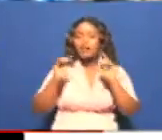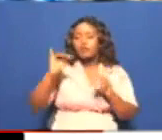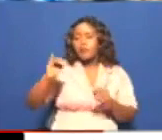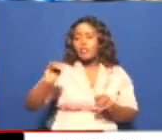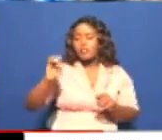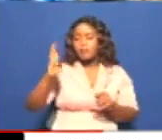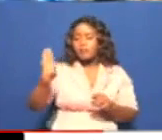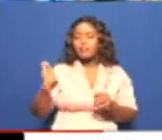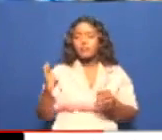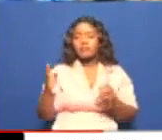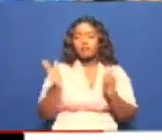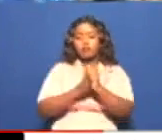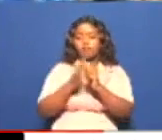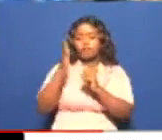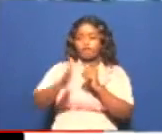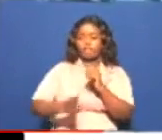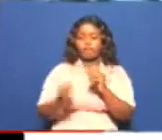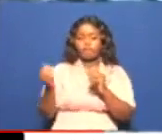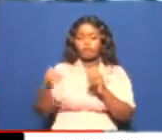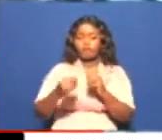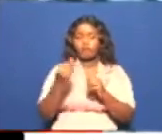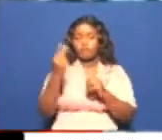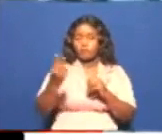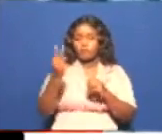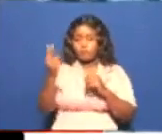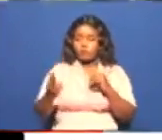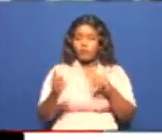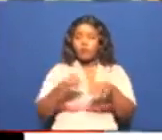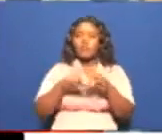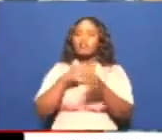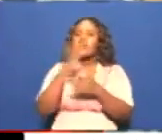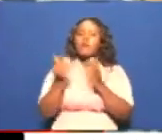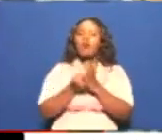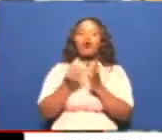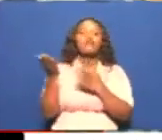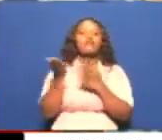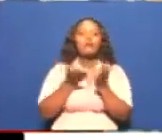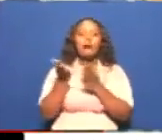when public servants who want to venture in politics are required to have resigned.